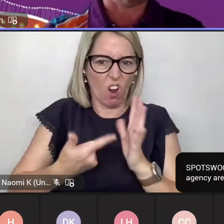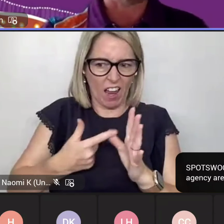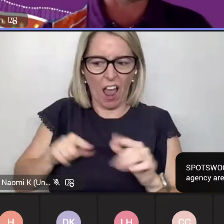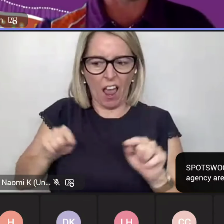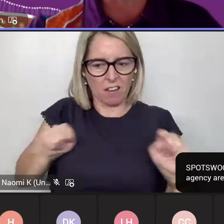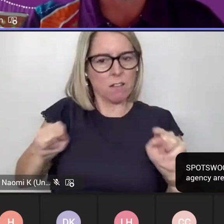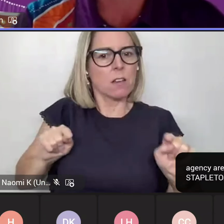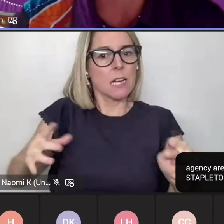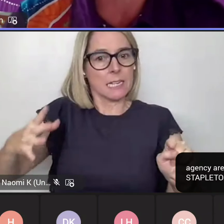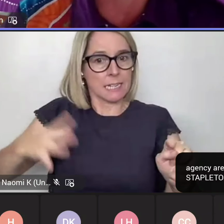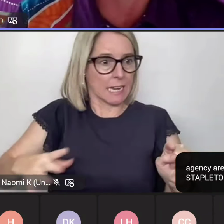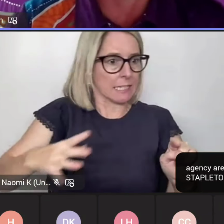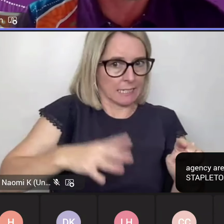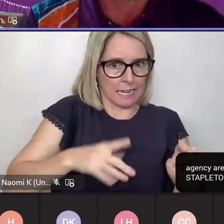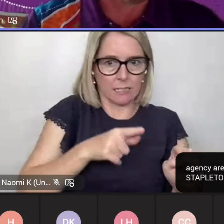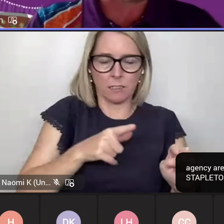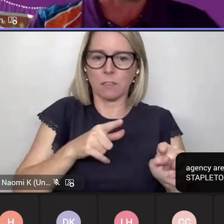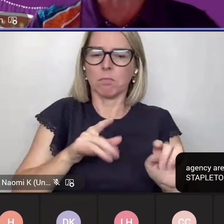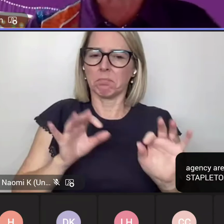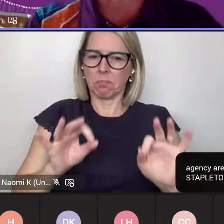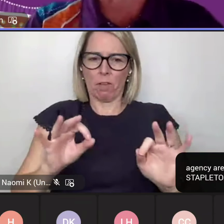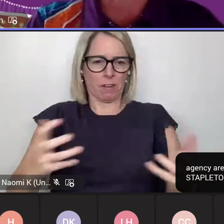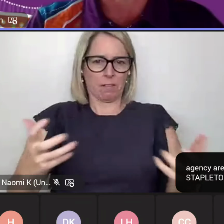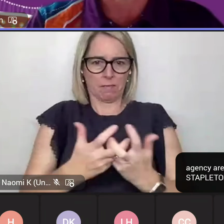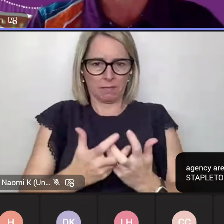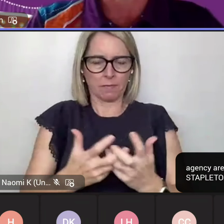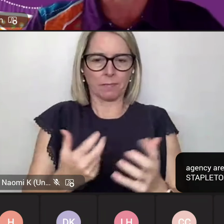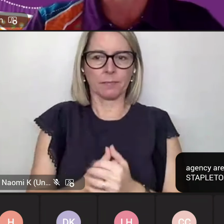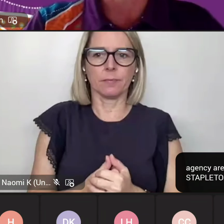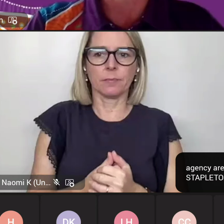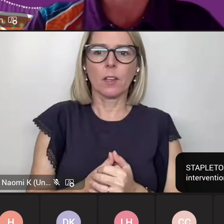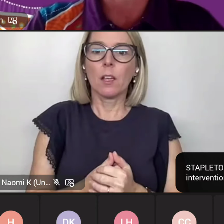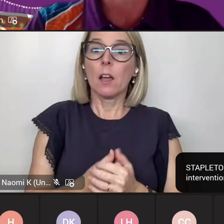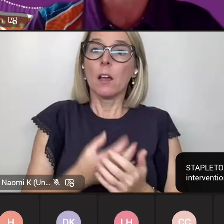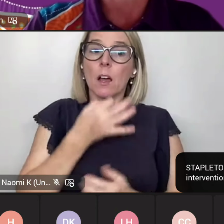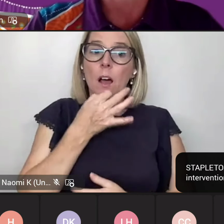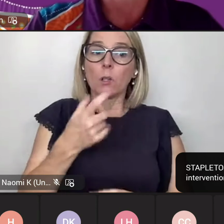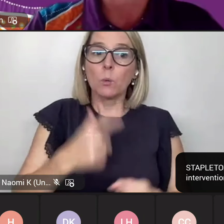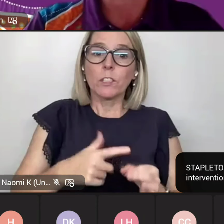Thanks, Tony. And how do the changes impact early intervention?